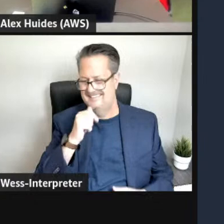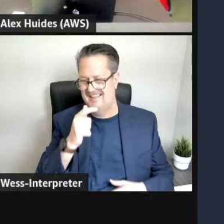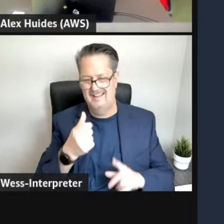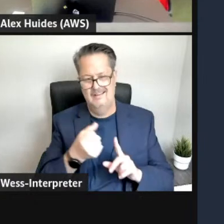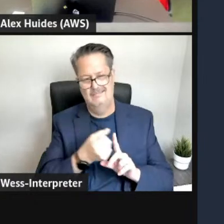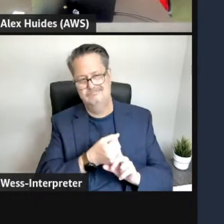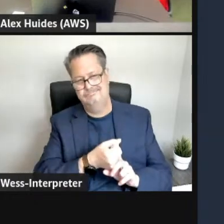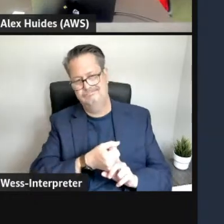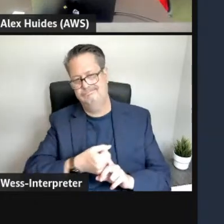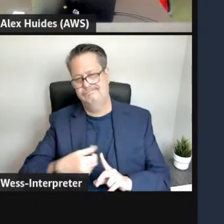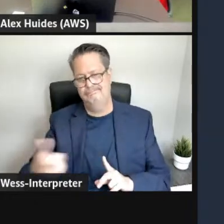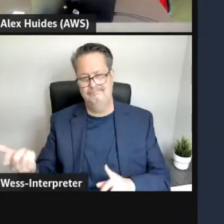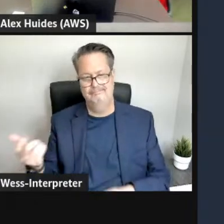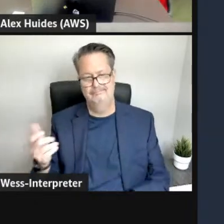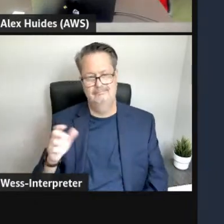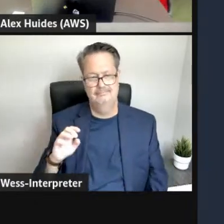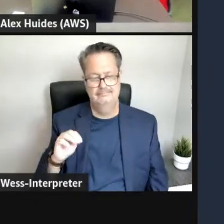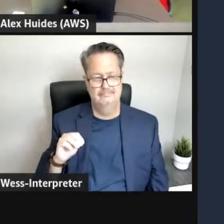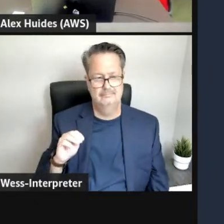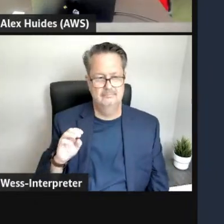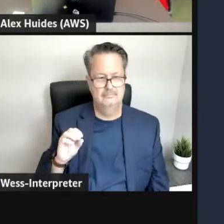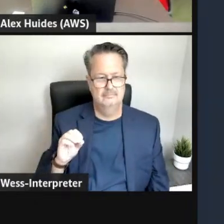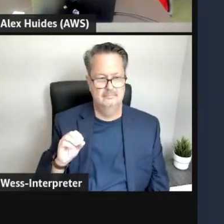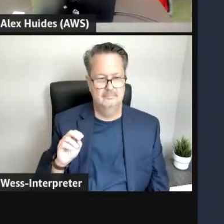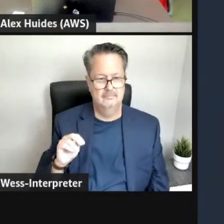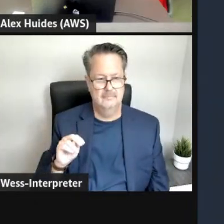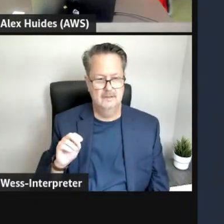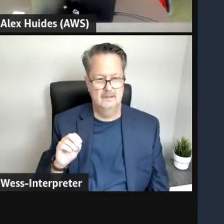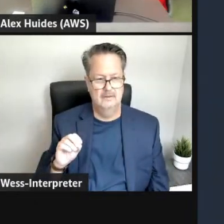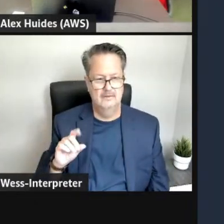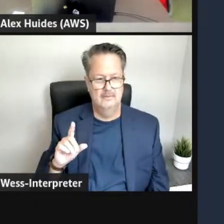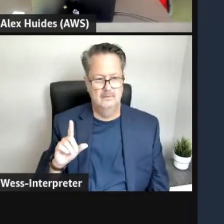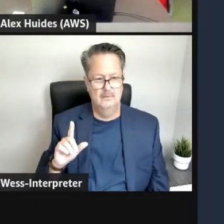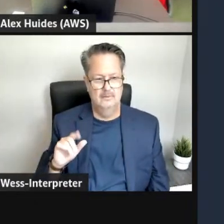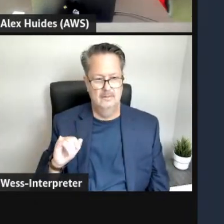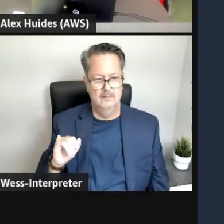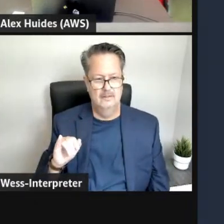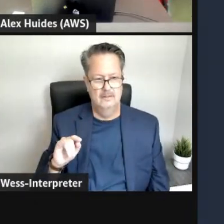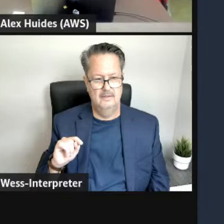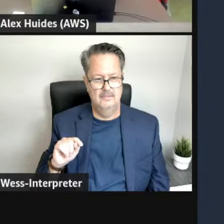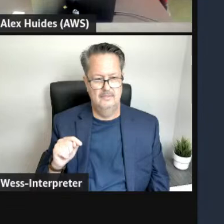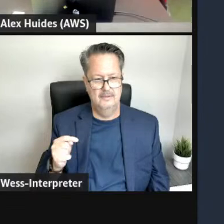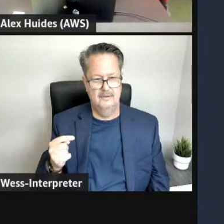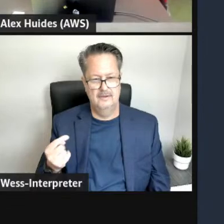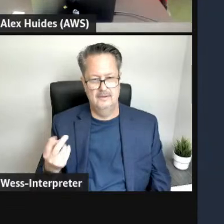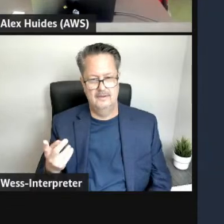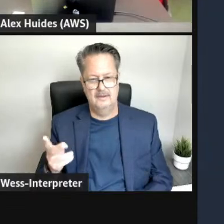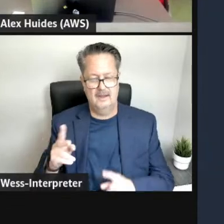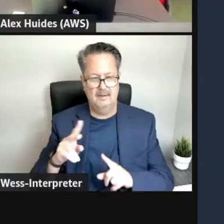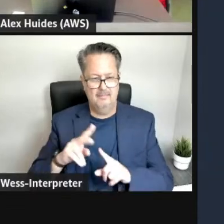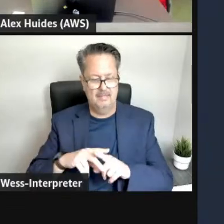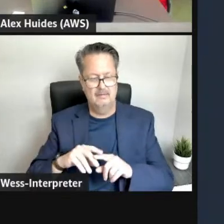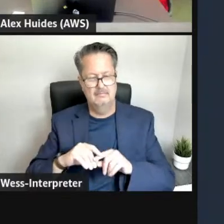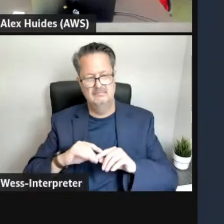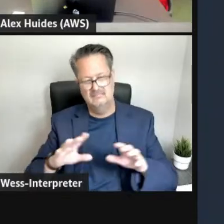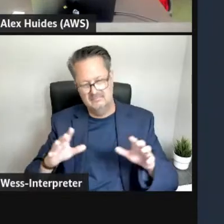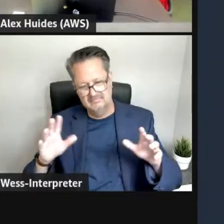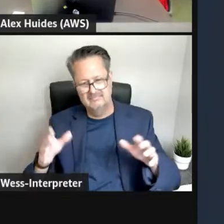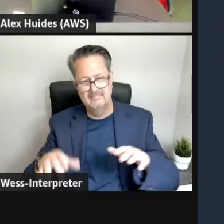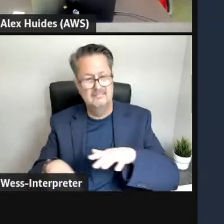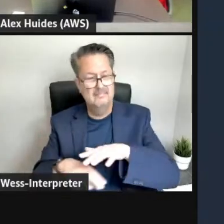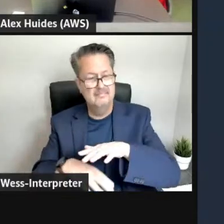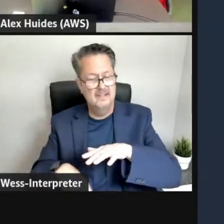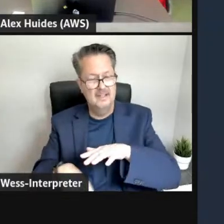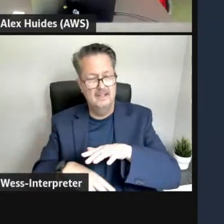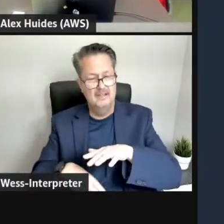but the very foundational network aspect of monolith application deployments is that their access patterns